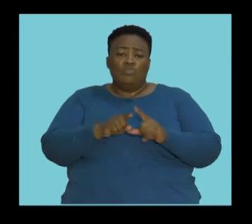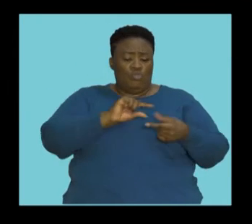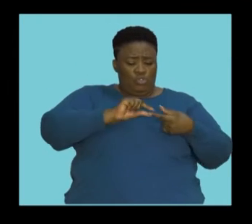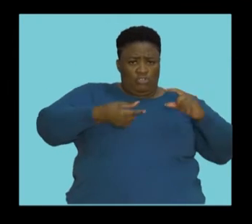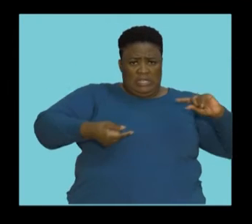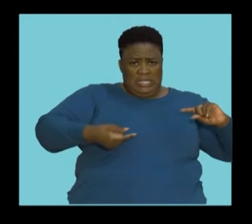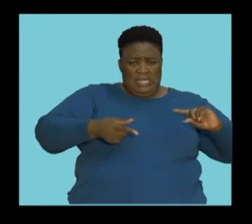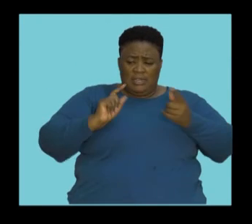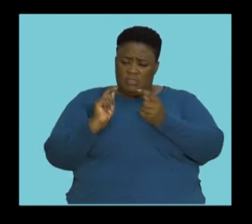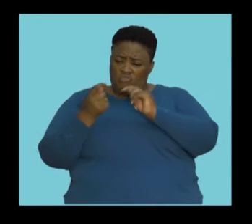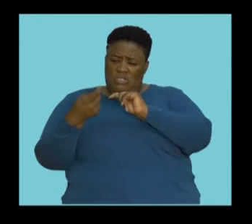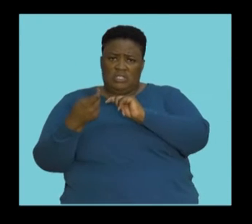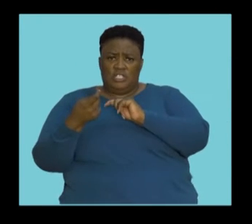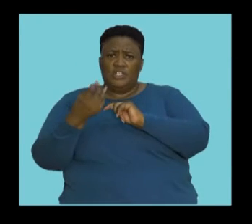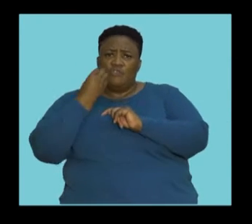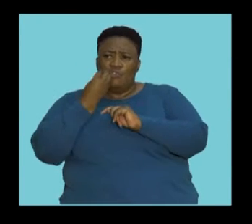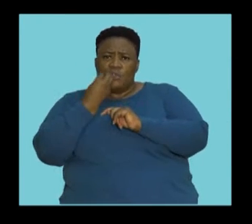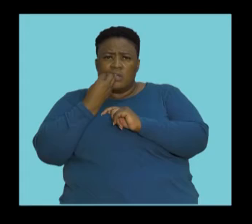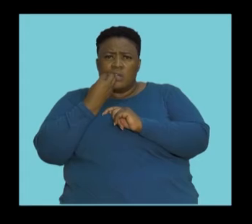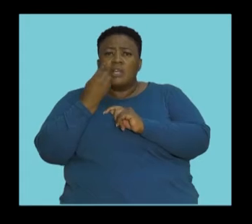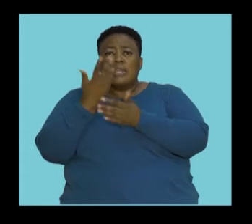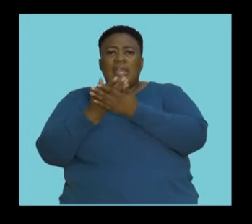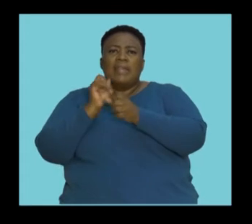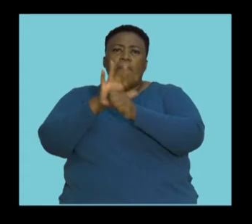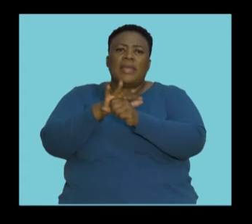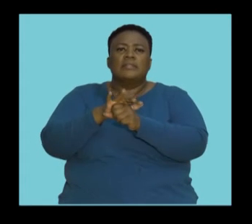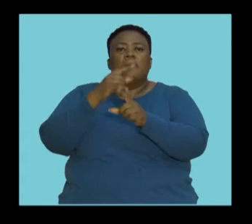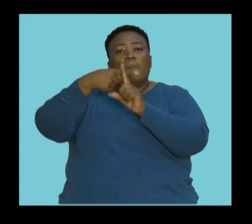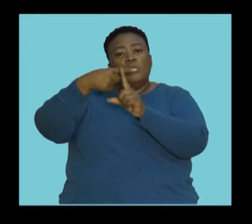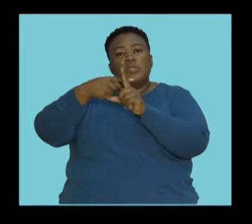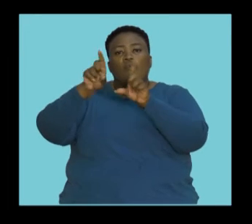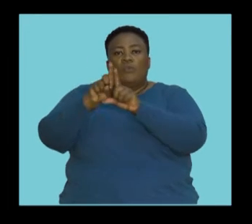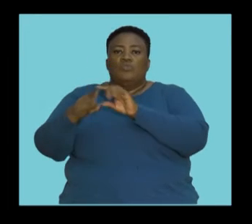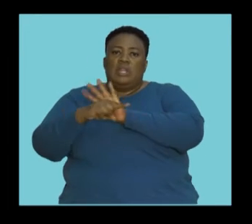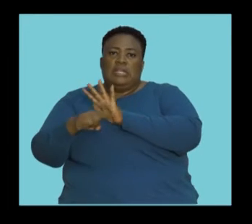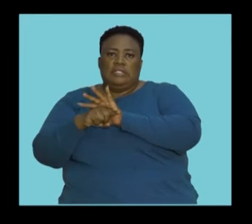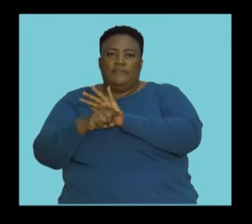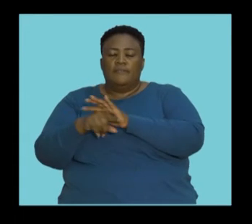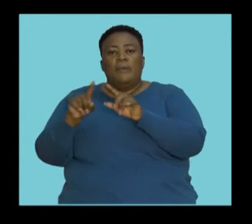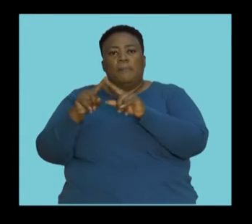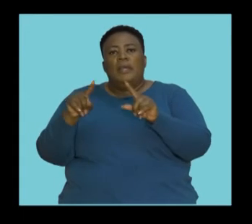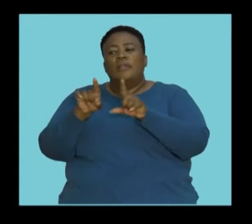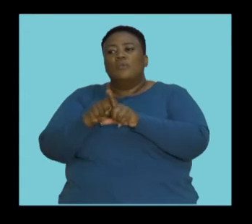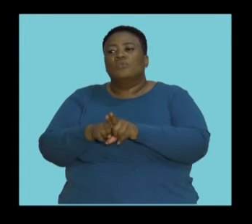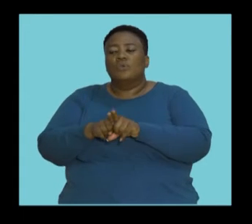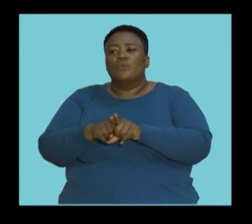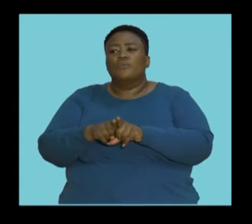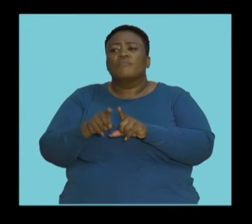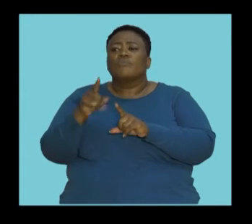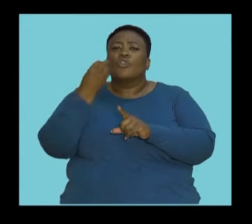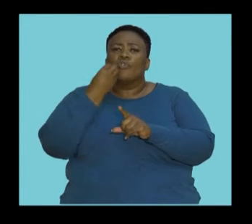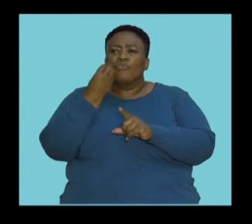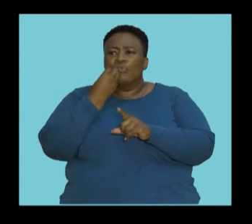food could both impact positively as well as negatively on food security. And a factor that also